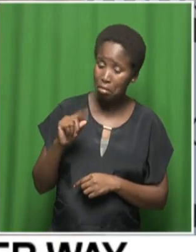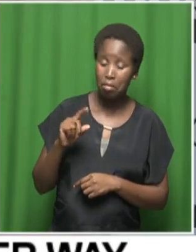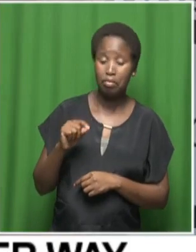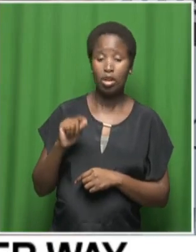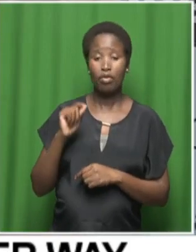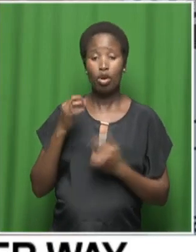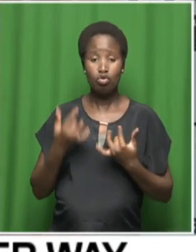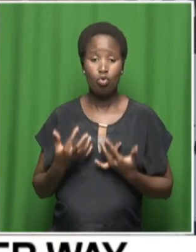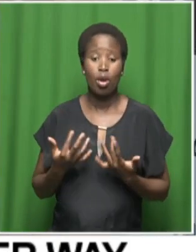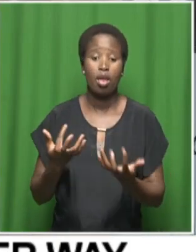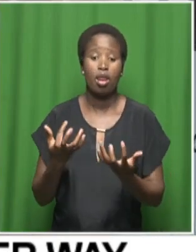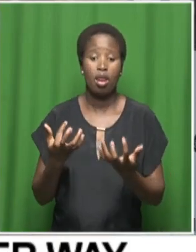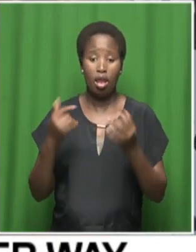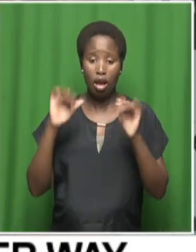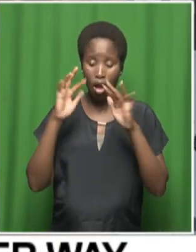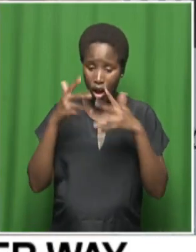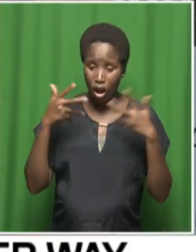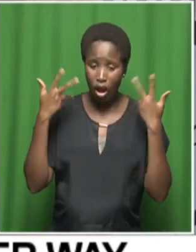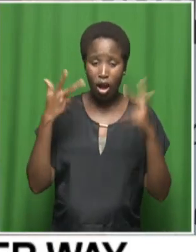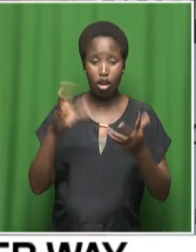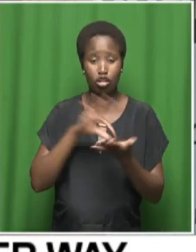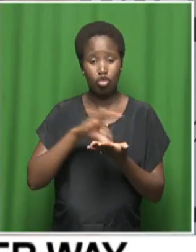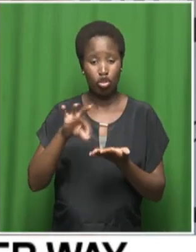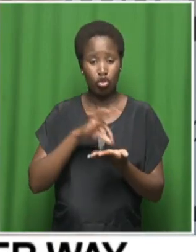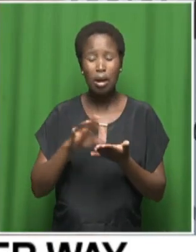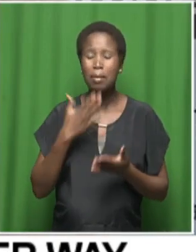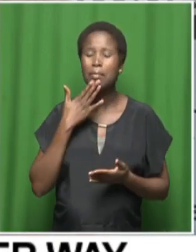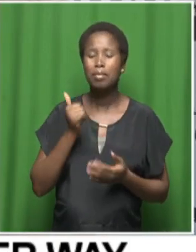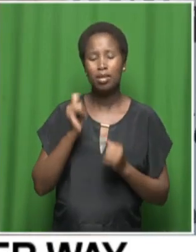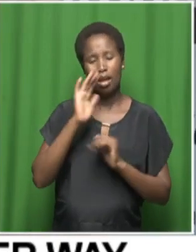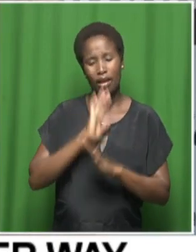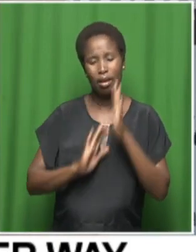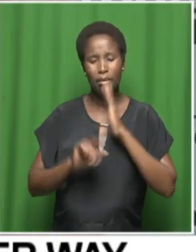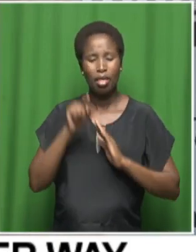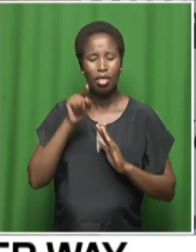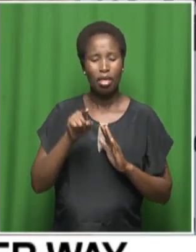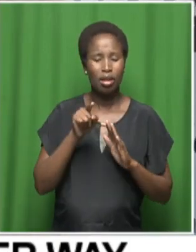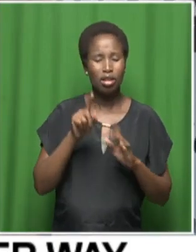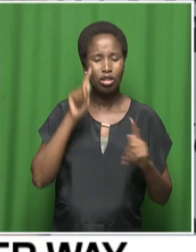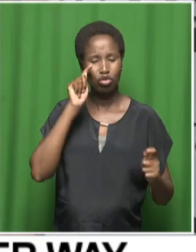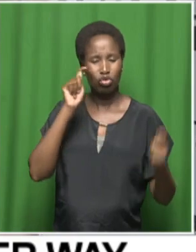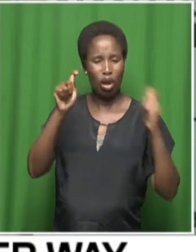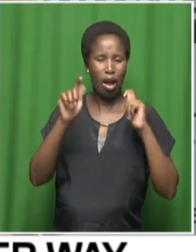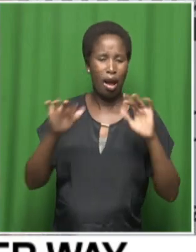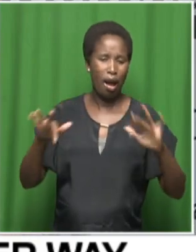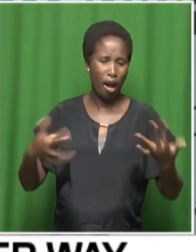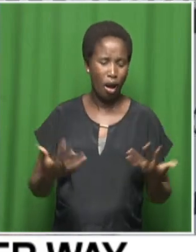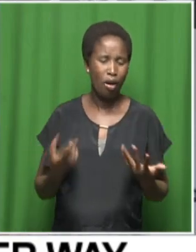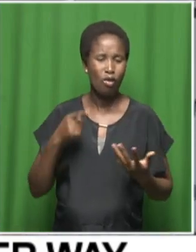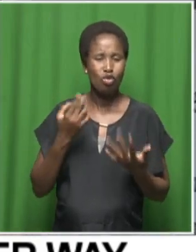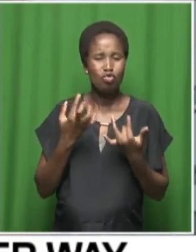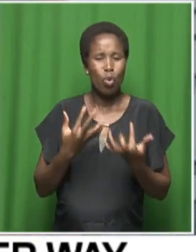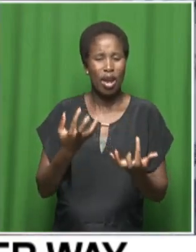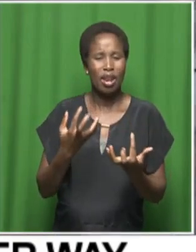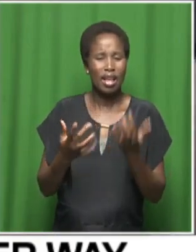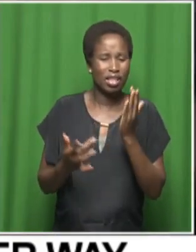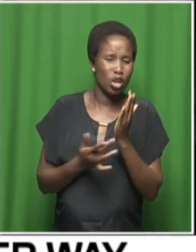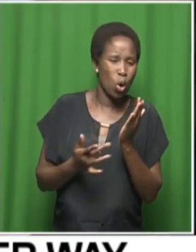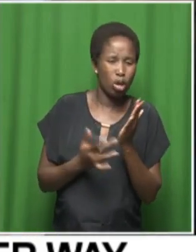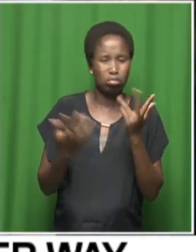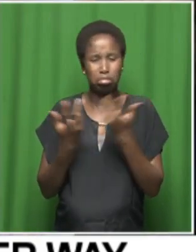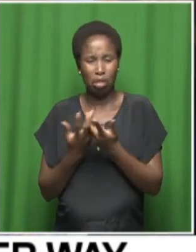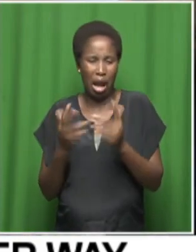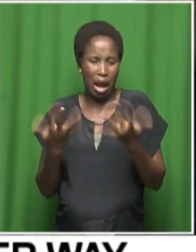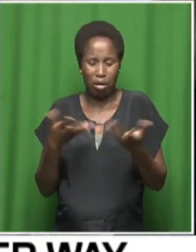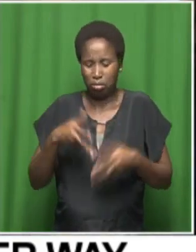hydrogen. Just tell me how you think it can be a game changer in terms of green technology and for South Africa. Thank you very